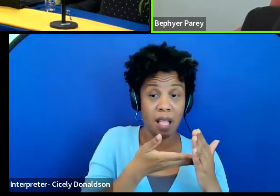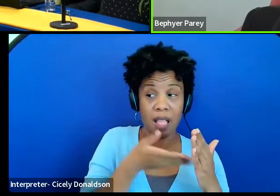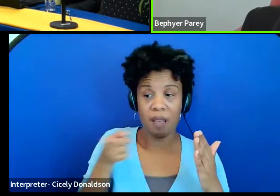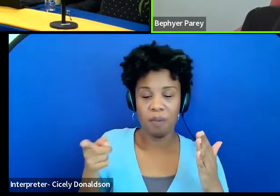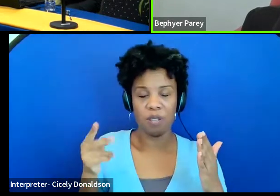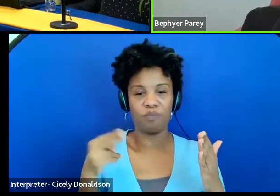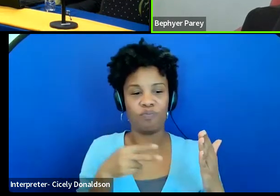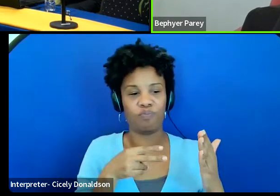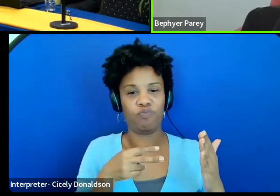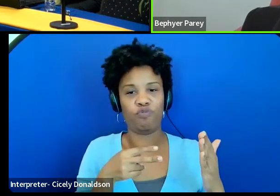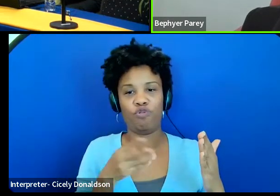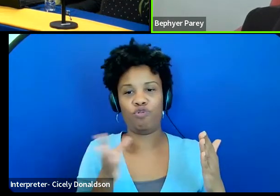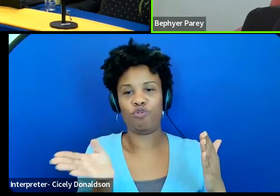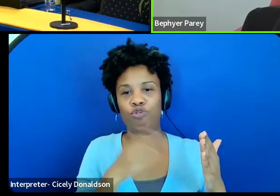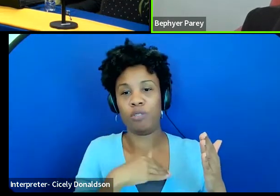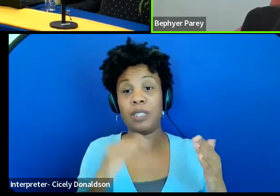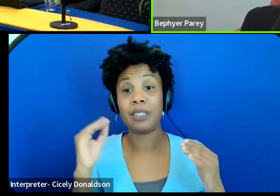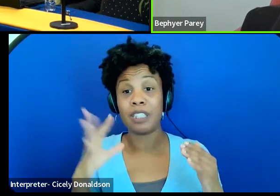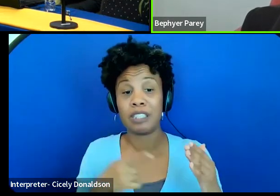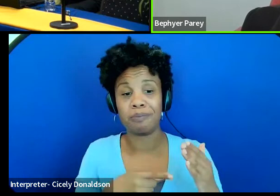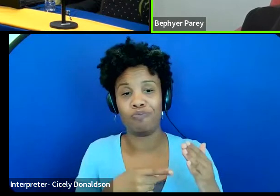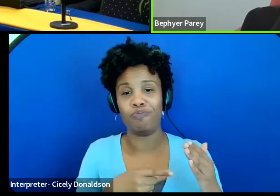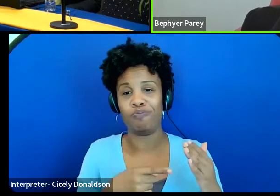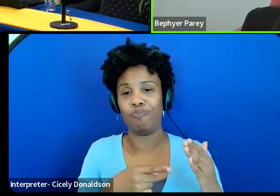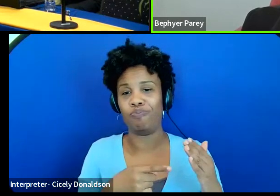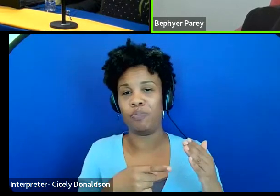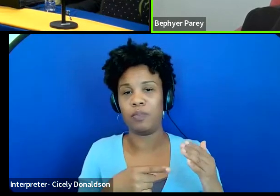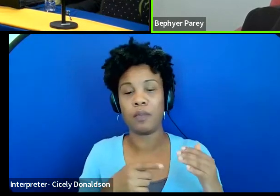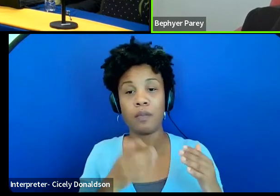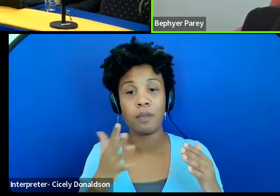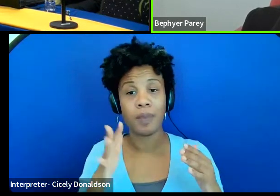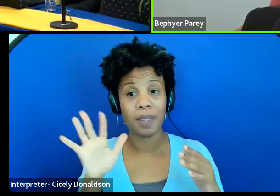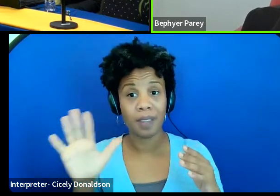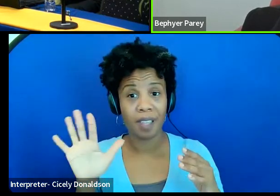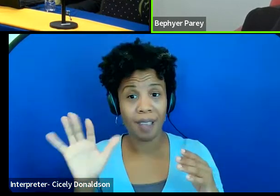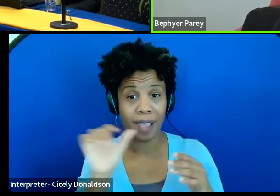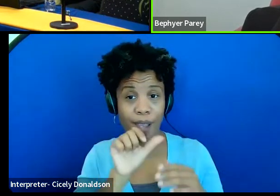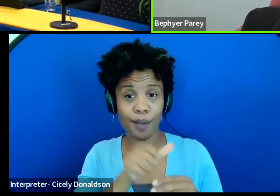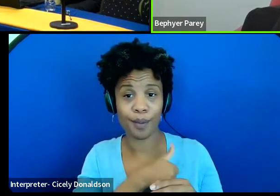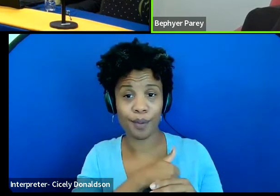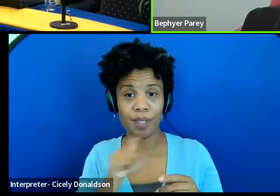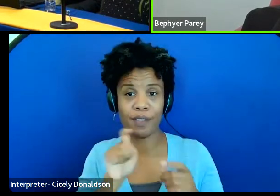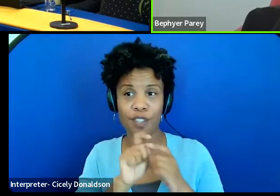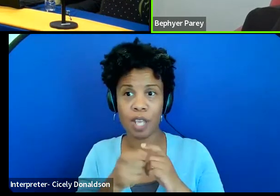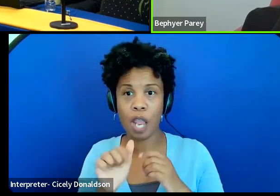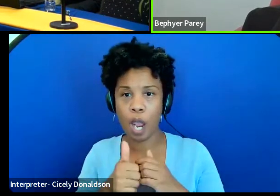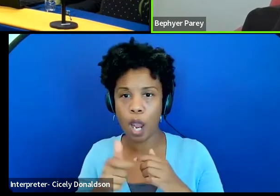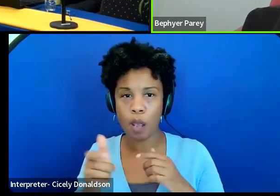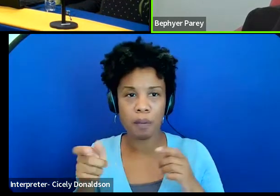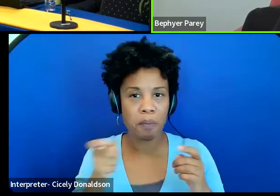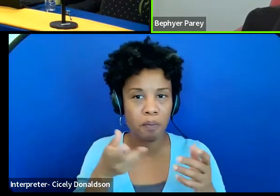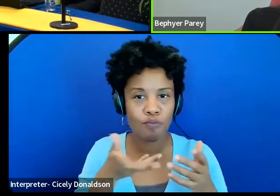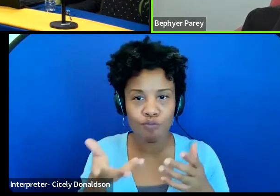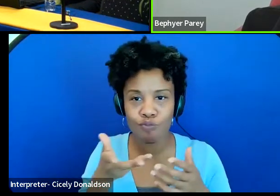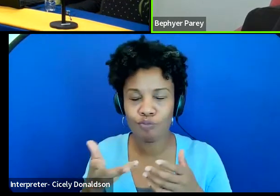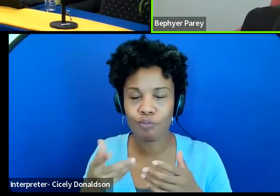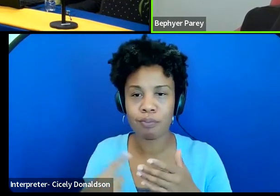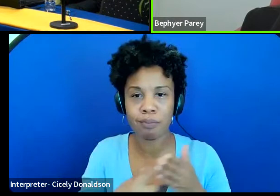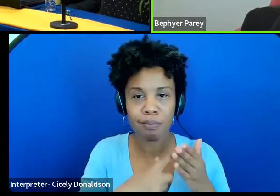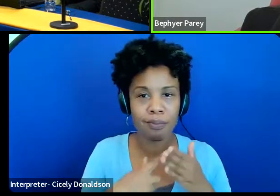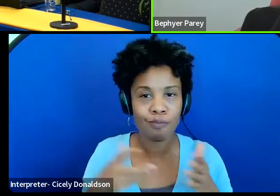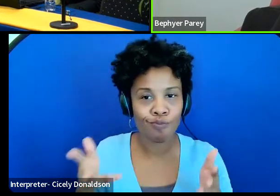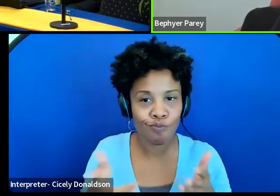aren't aware of how to facilitate the kind of discussions that need to happen in the classroom, then the shift is not going to happen.